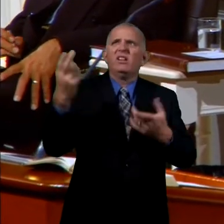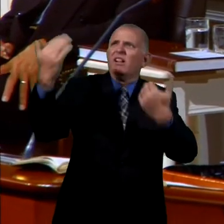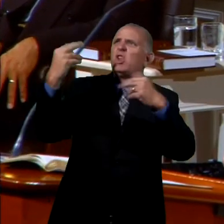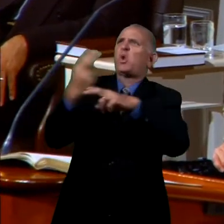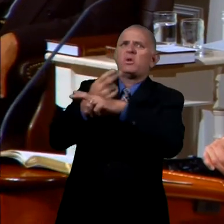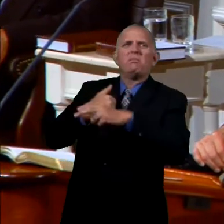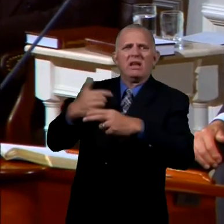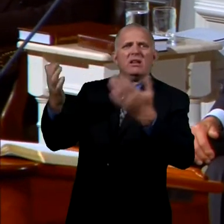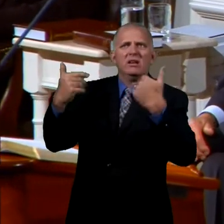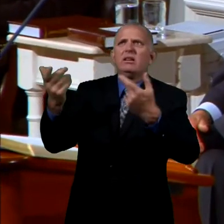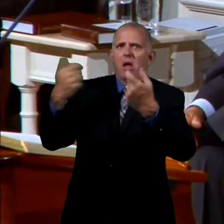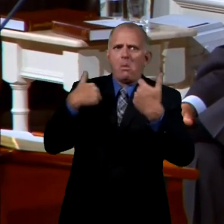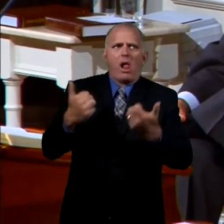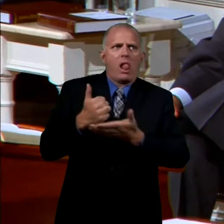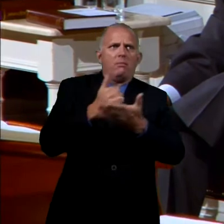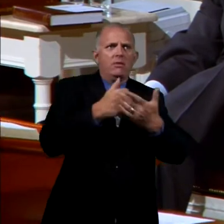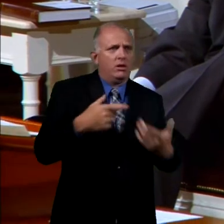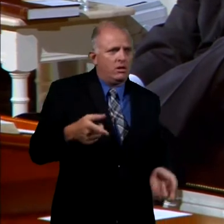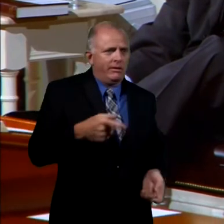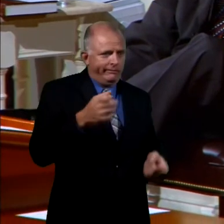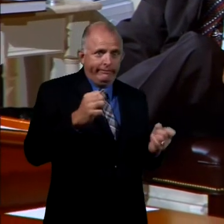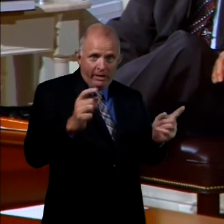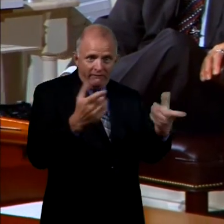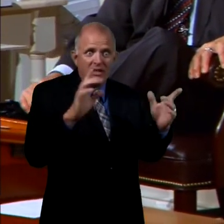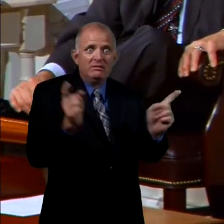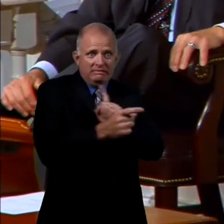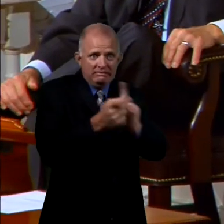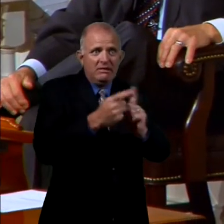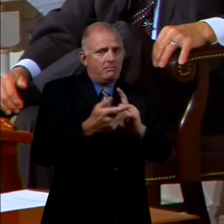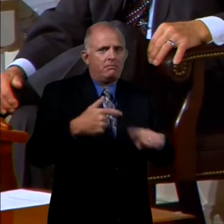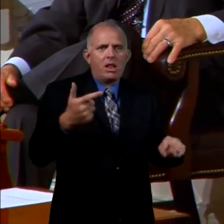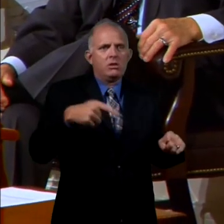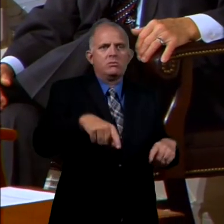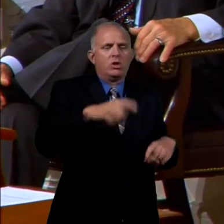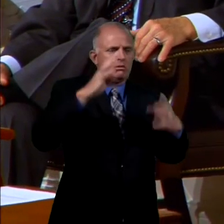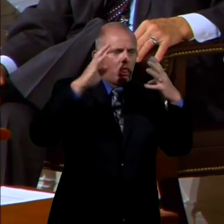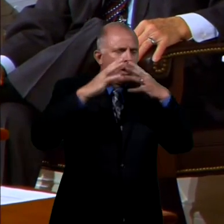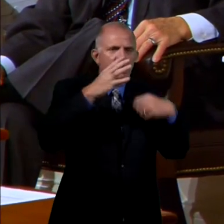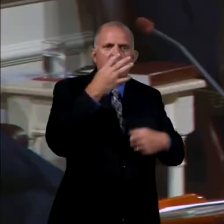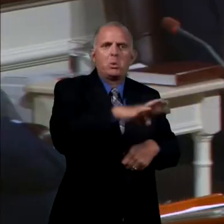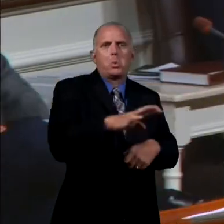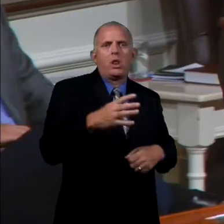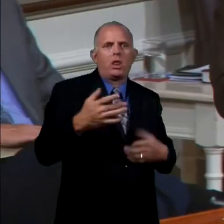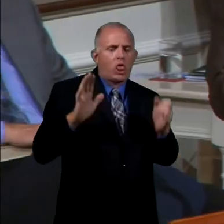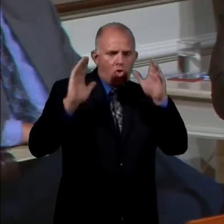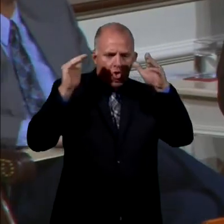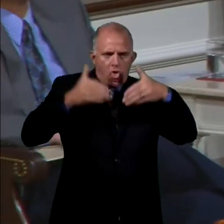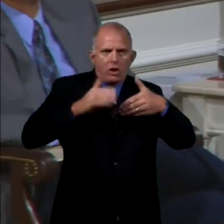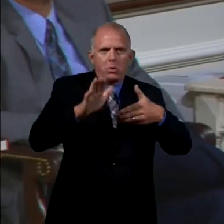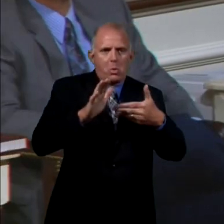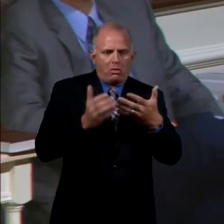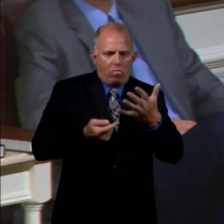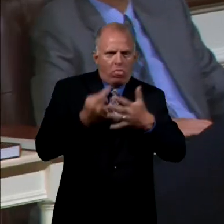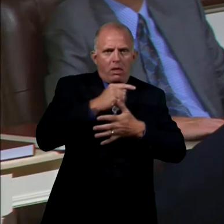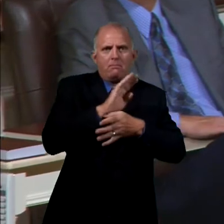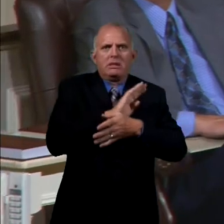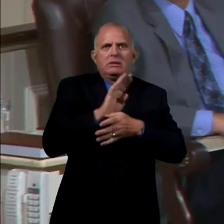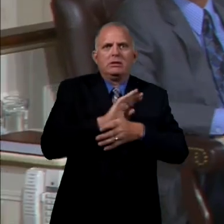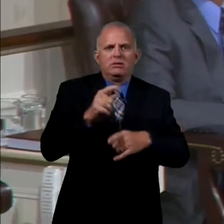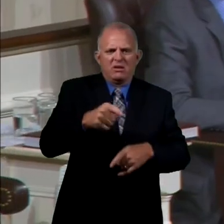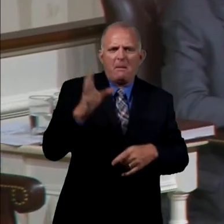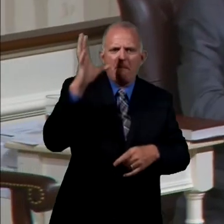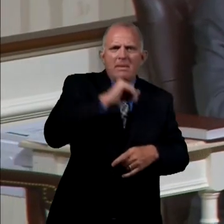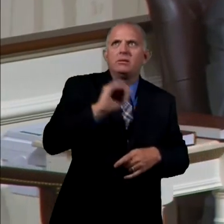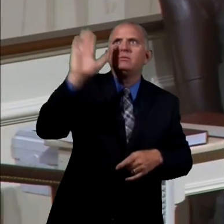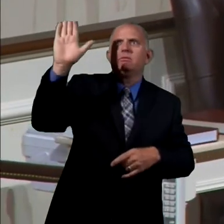help people. And he said, man, I keep putting them on your path, but you're so busy getting your stuff done, you miss my stuff. I'm